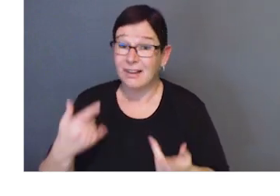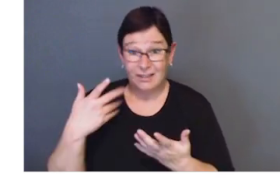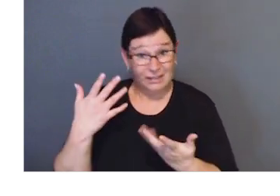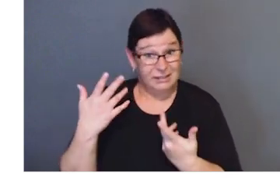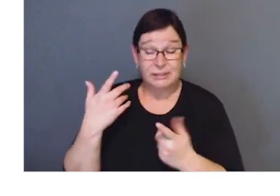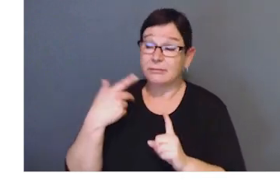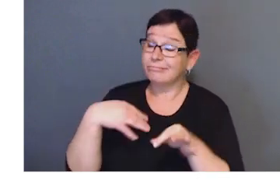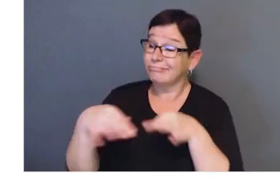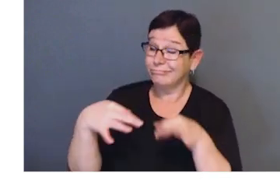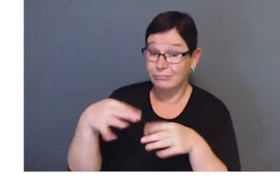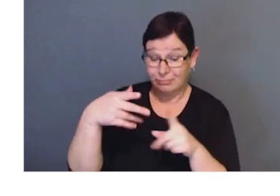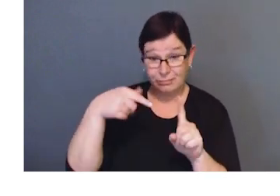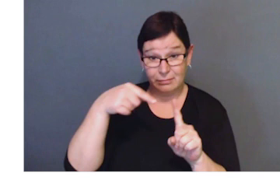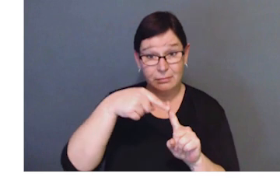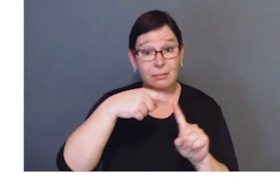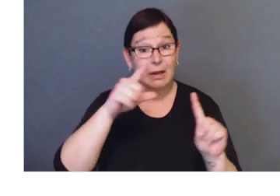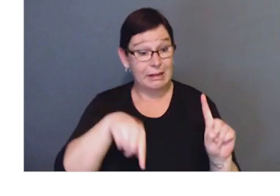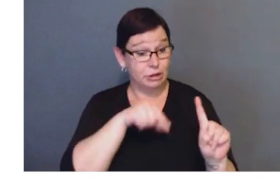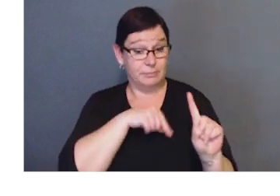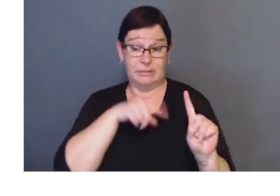on the effects of the impairment.